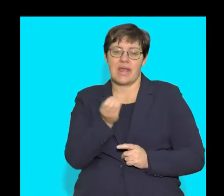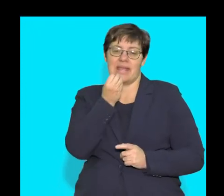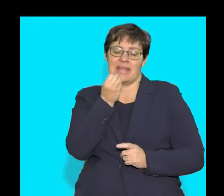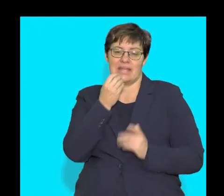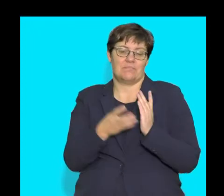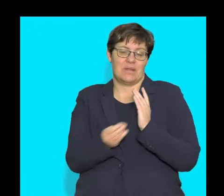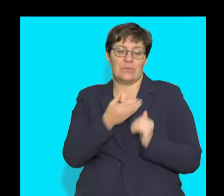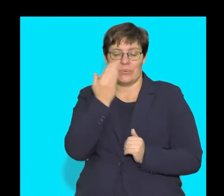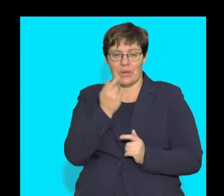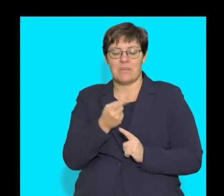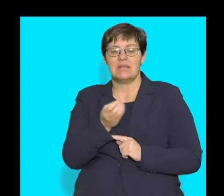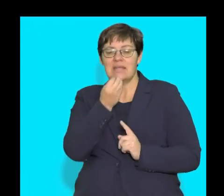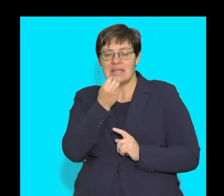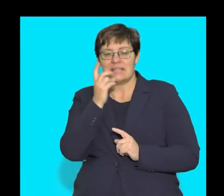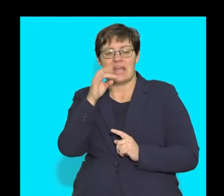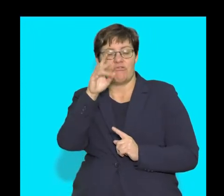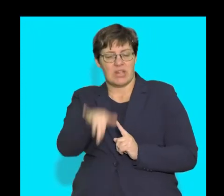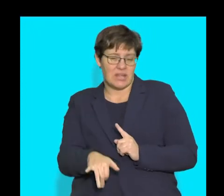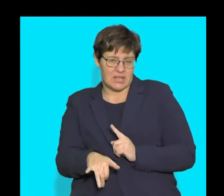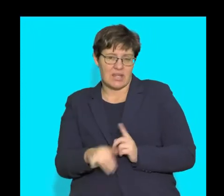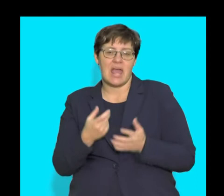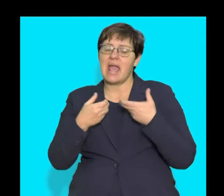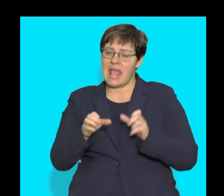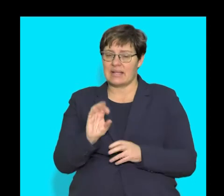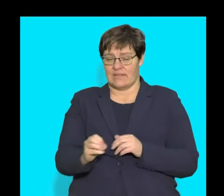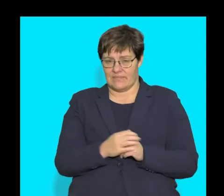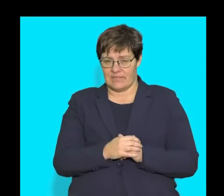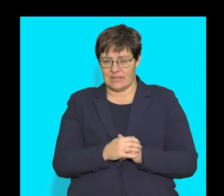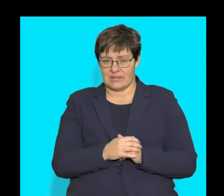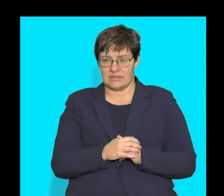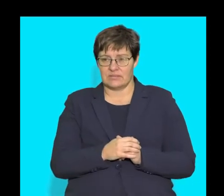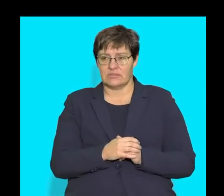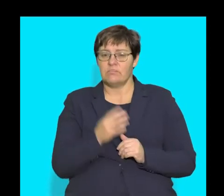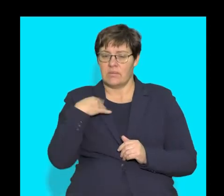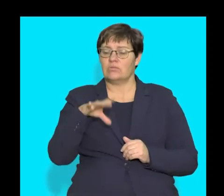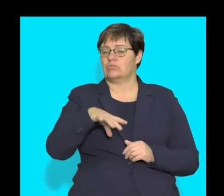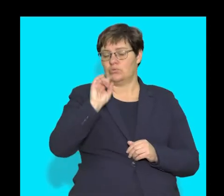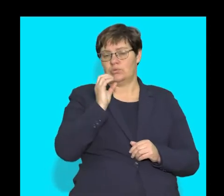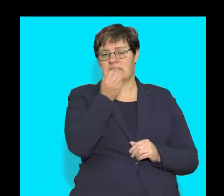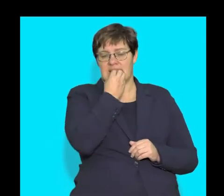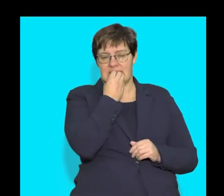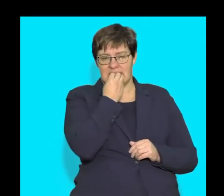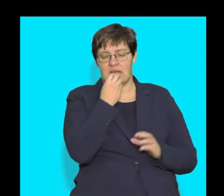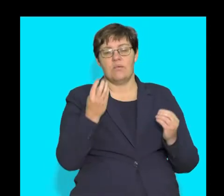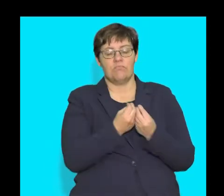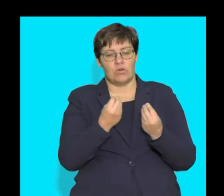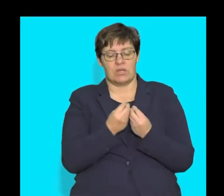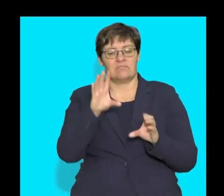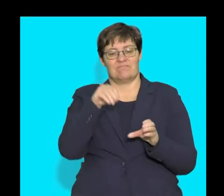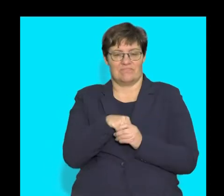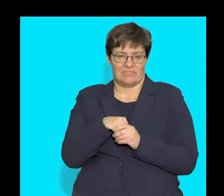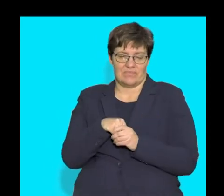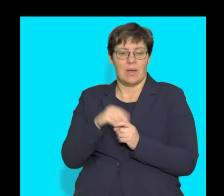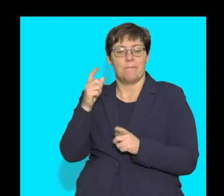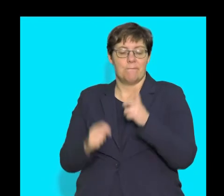eat meat, but they eat dairy products and eggs. So you have vegetarians that choose to eat products that